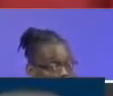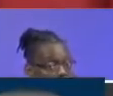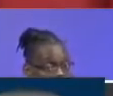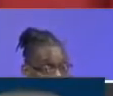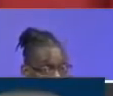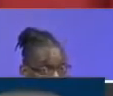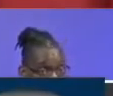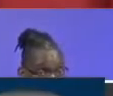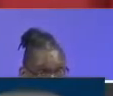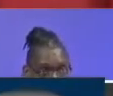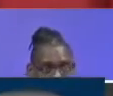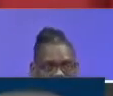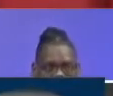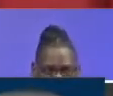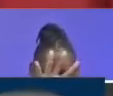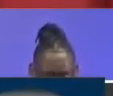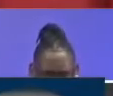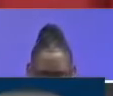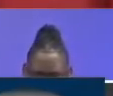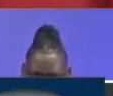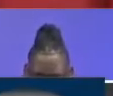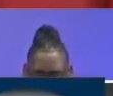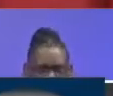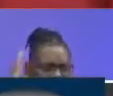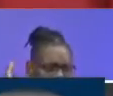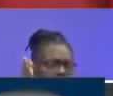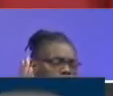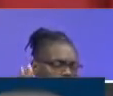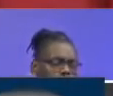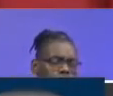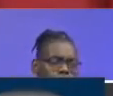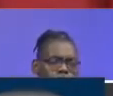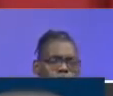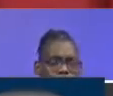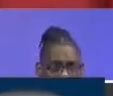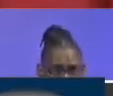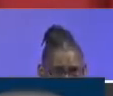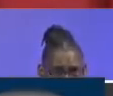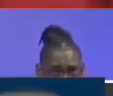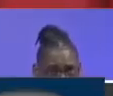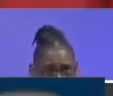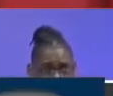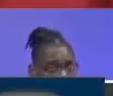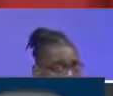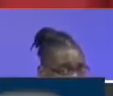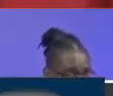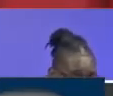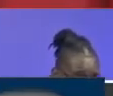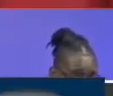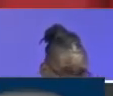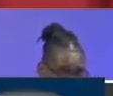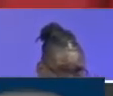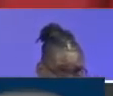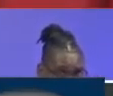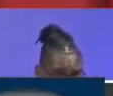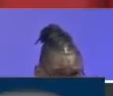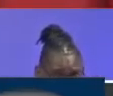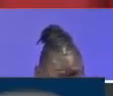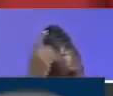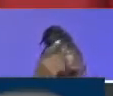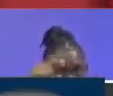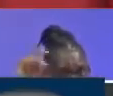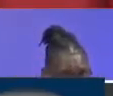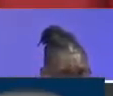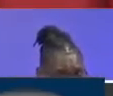that subset of those certain types, because it may not be that every dangerous infectious disease requires a vaccine, as medical advice